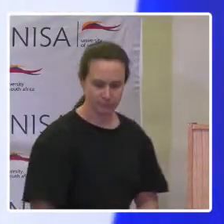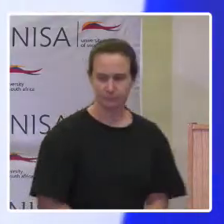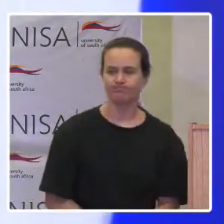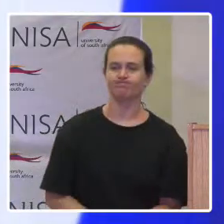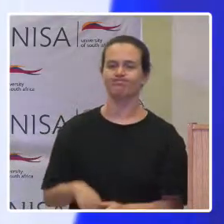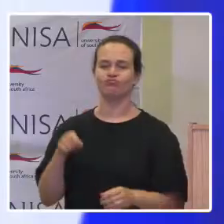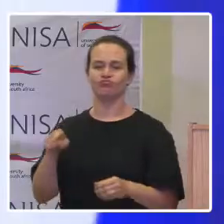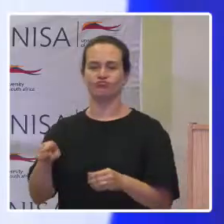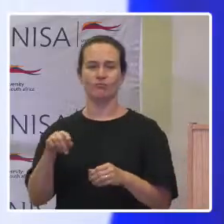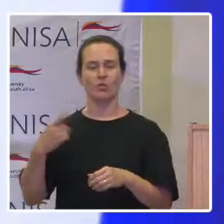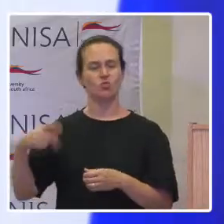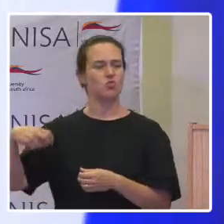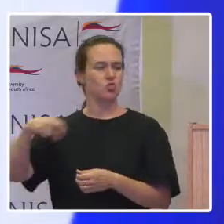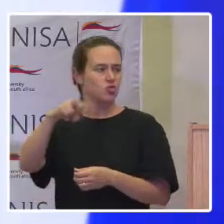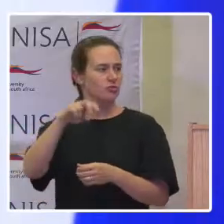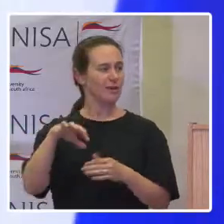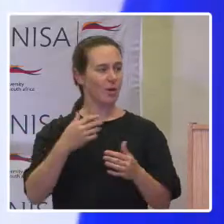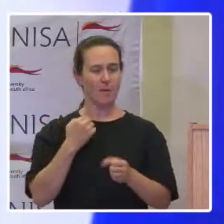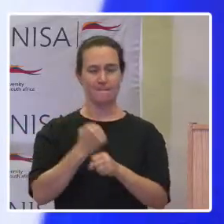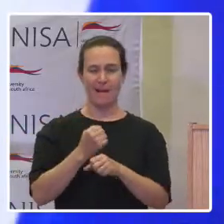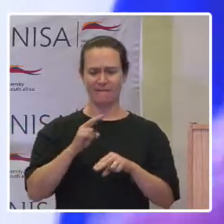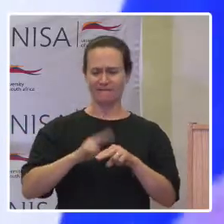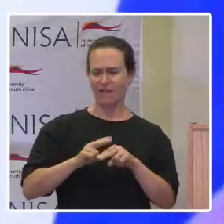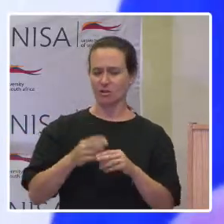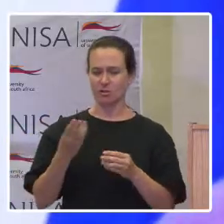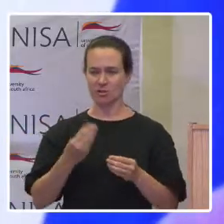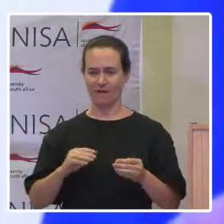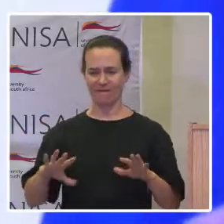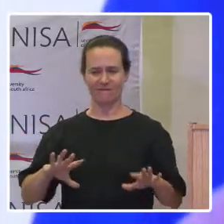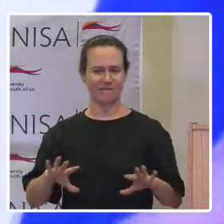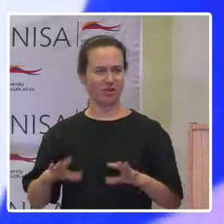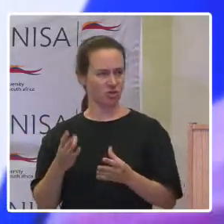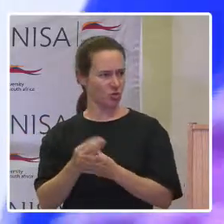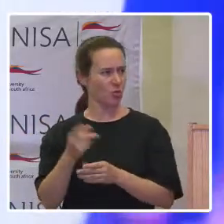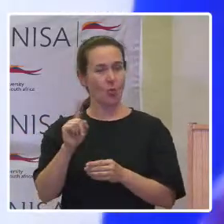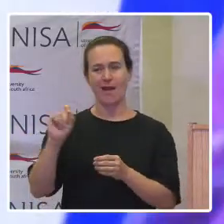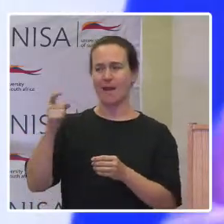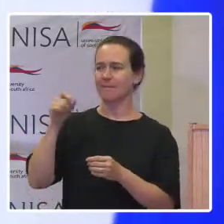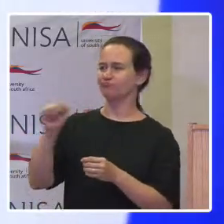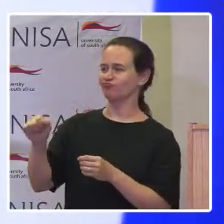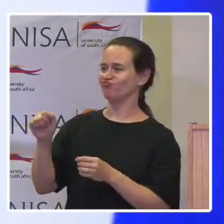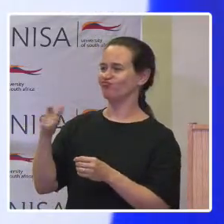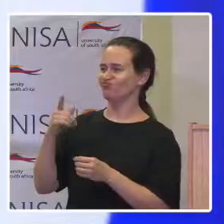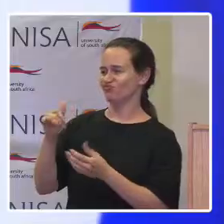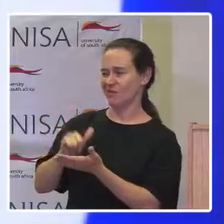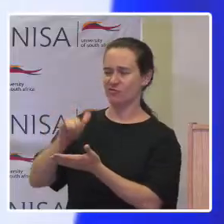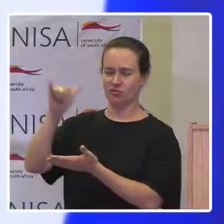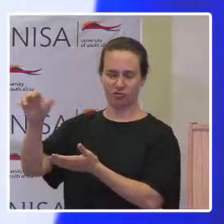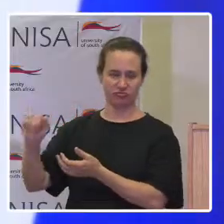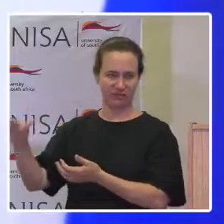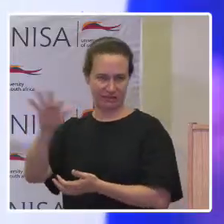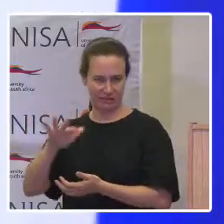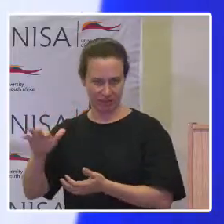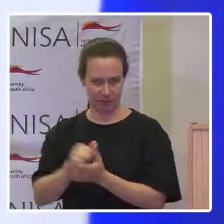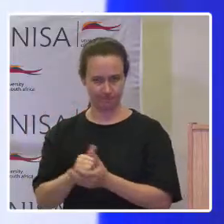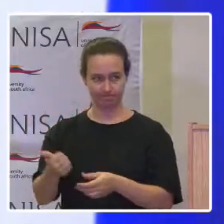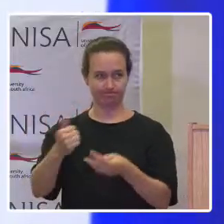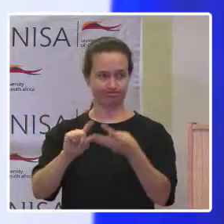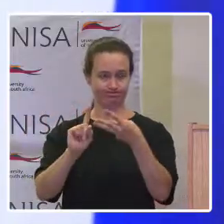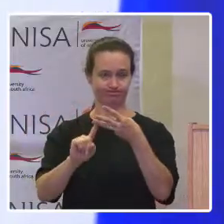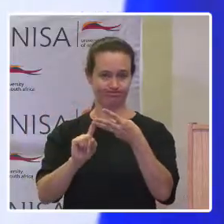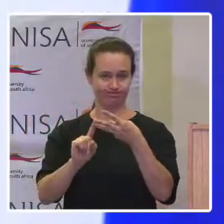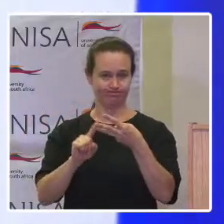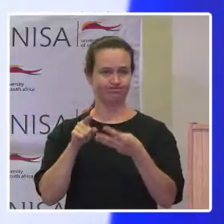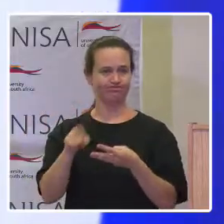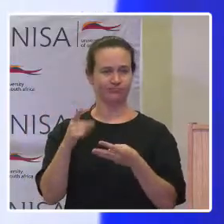How do we link fashion with what's happening within the Aerotropolis zone? The third one is actually the